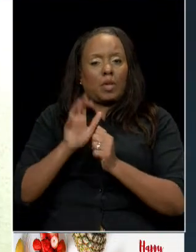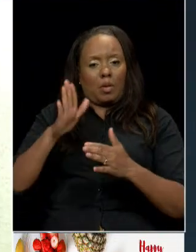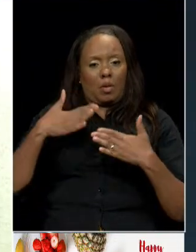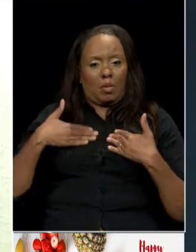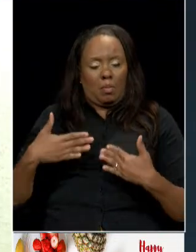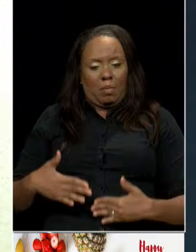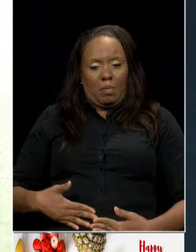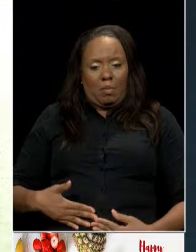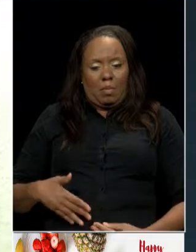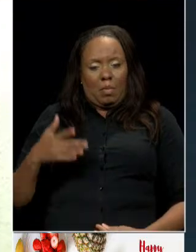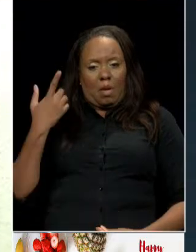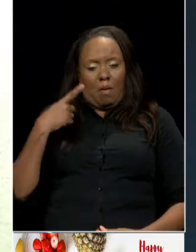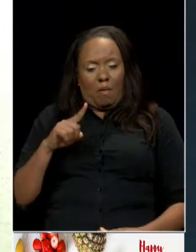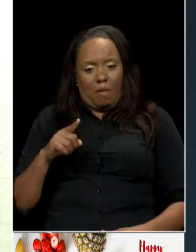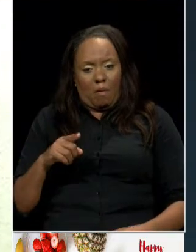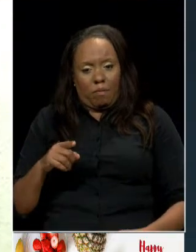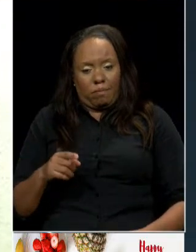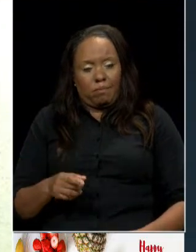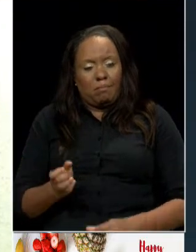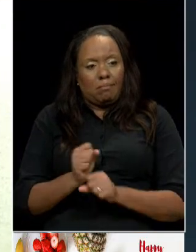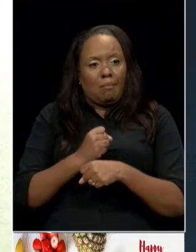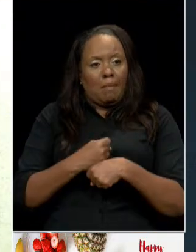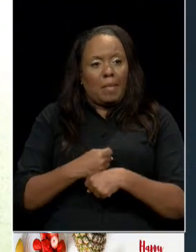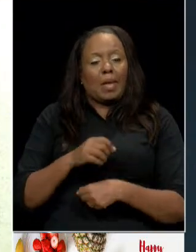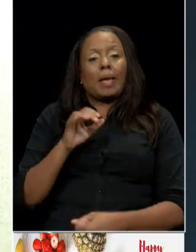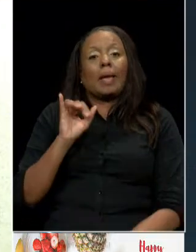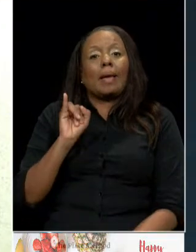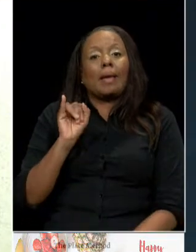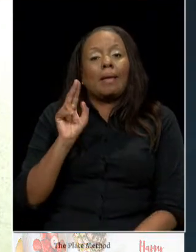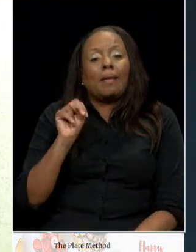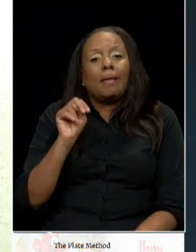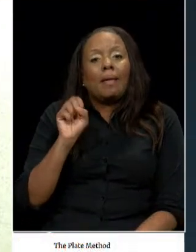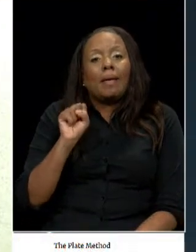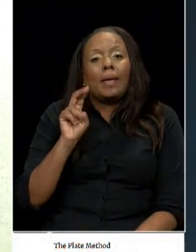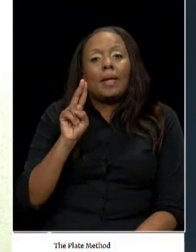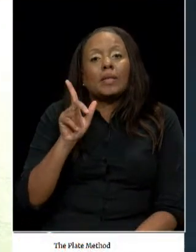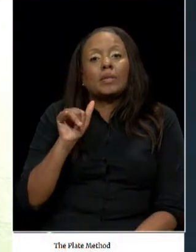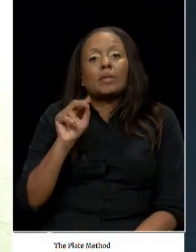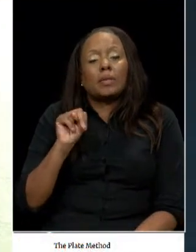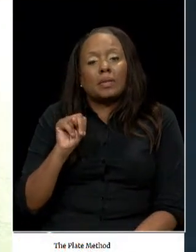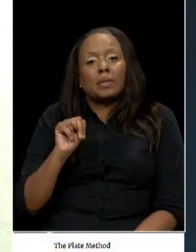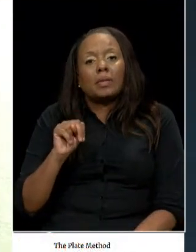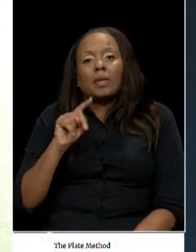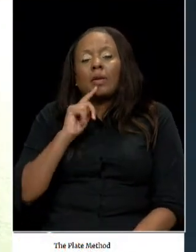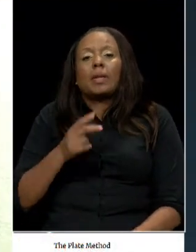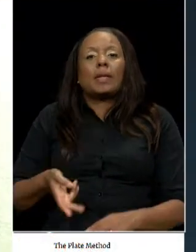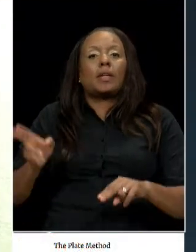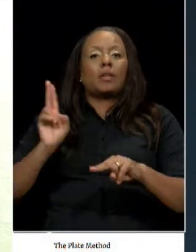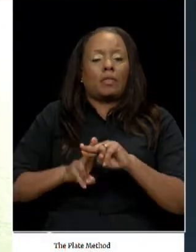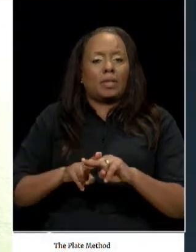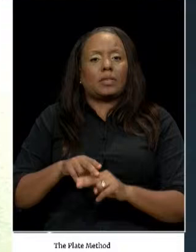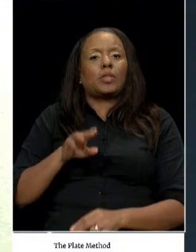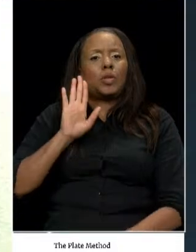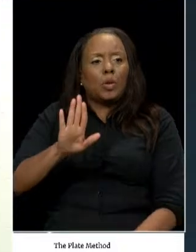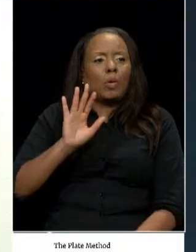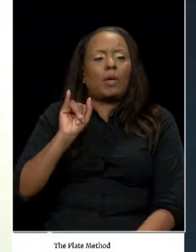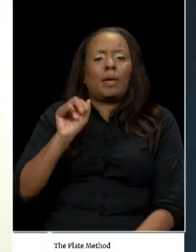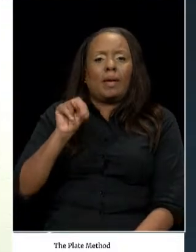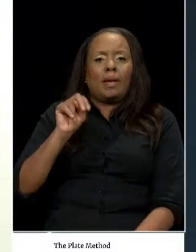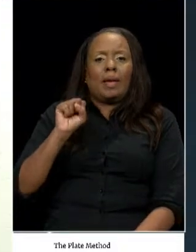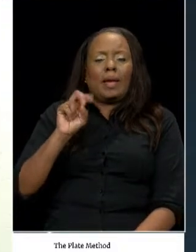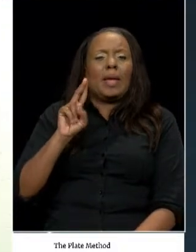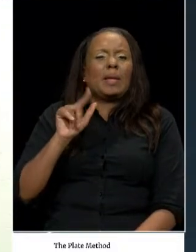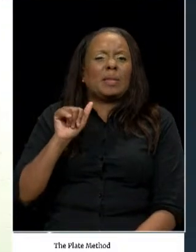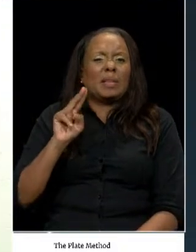that produces insulin, to produce or increase the amount of insulin produced to cope with